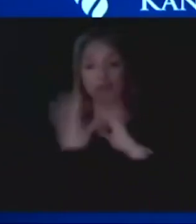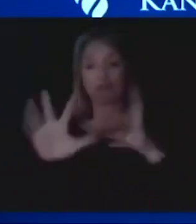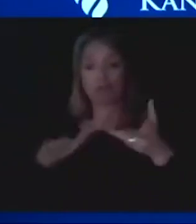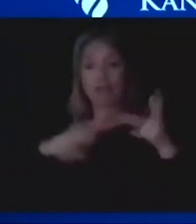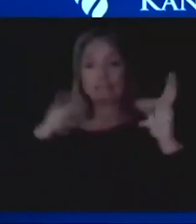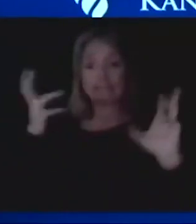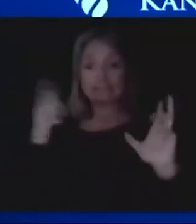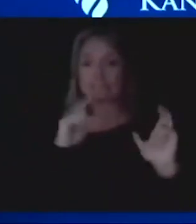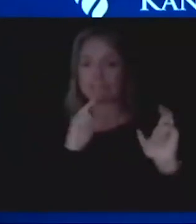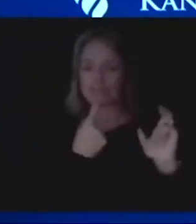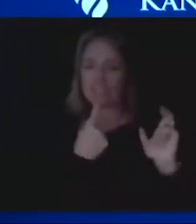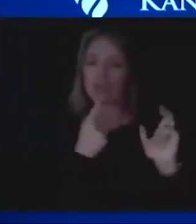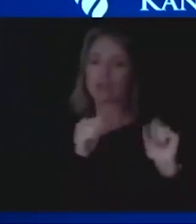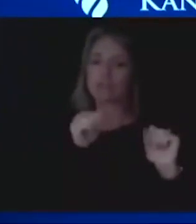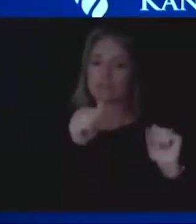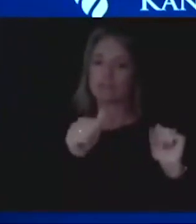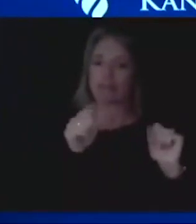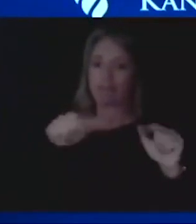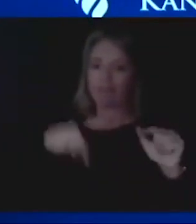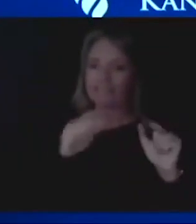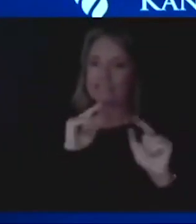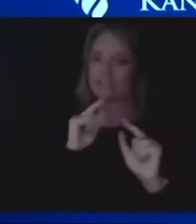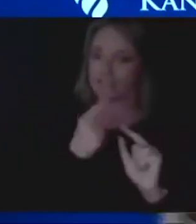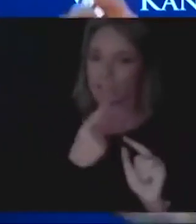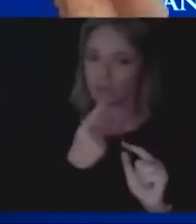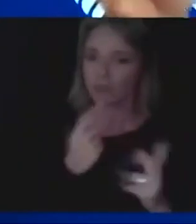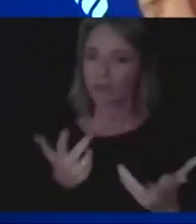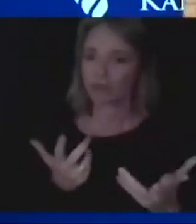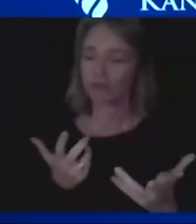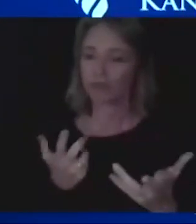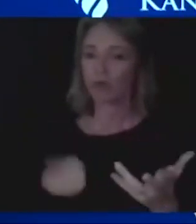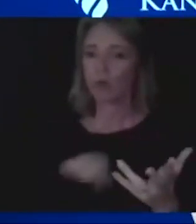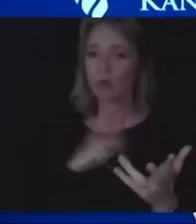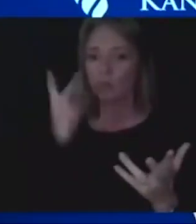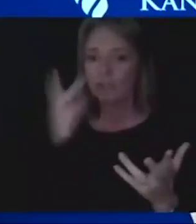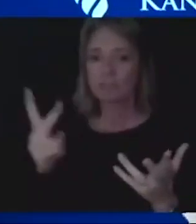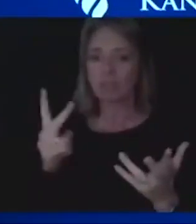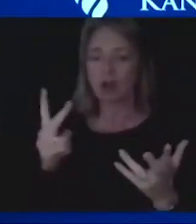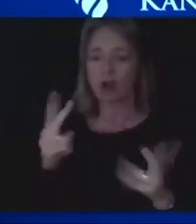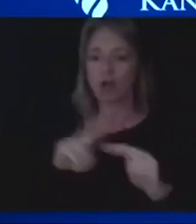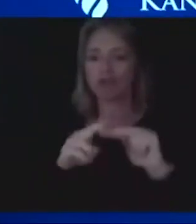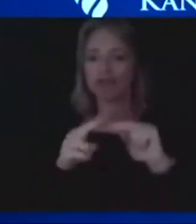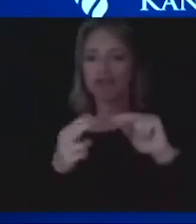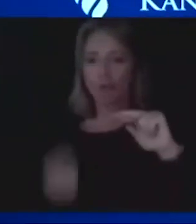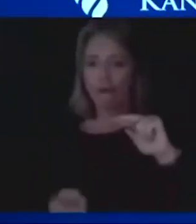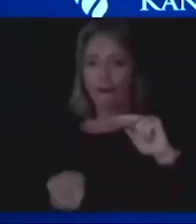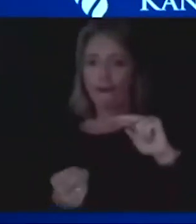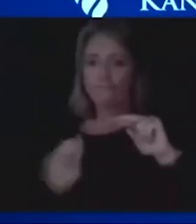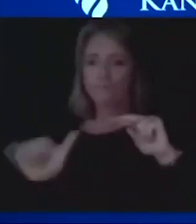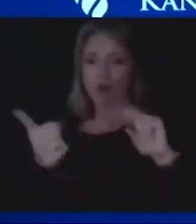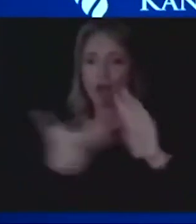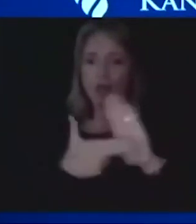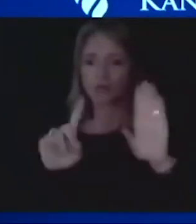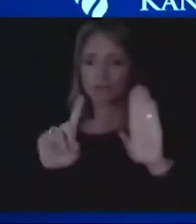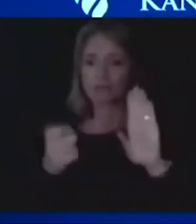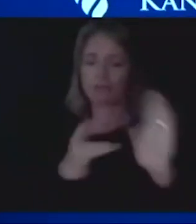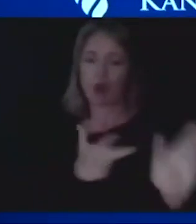wasn't this severe. And that was because we saw a drop in people coming in for other diagnoses, whether it be heart attacks and